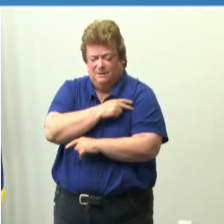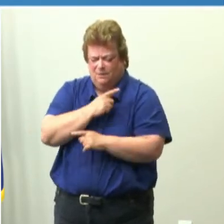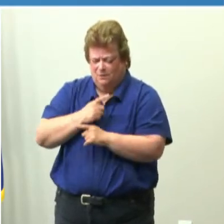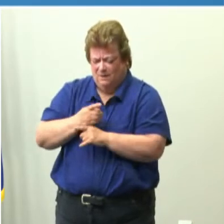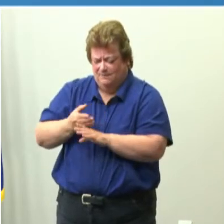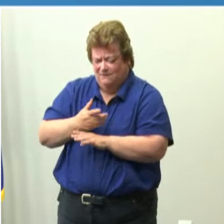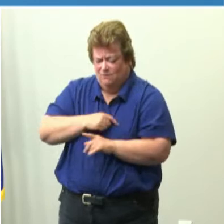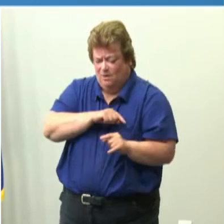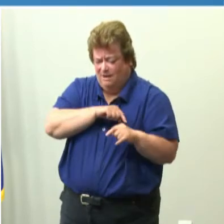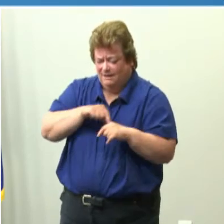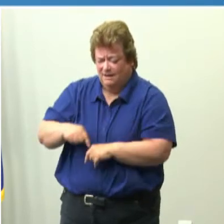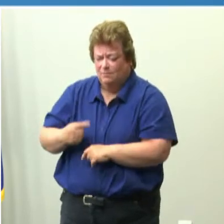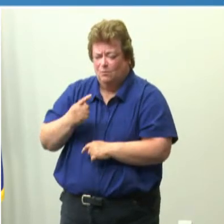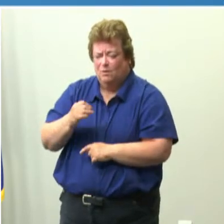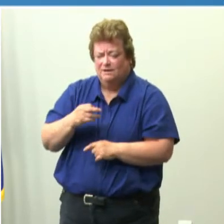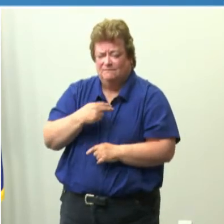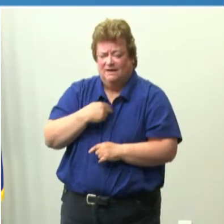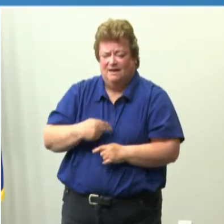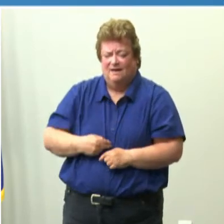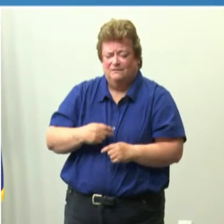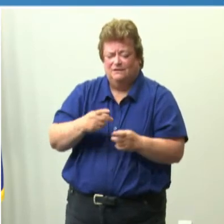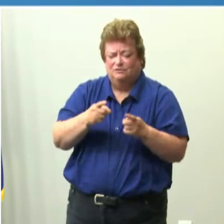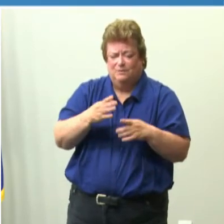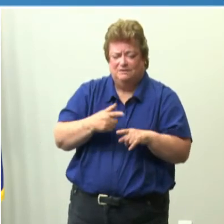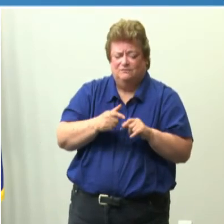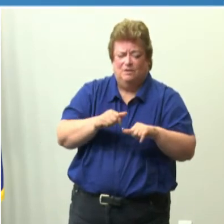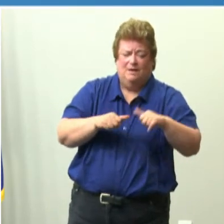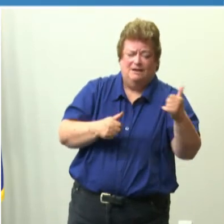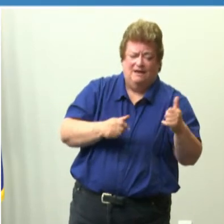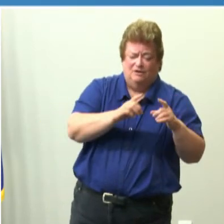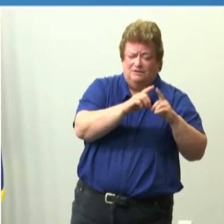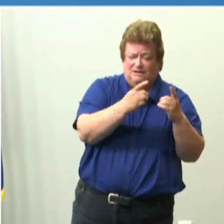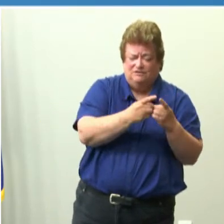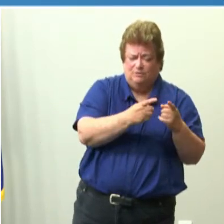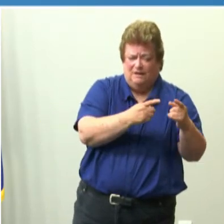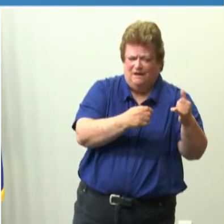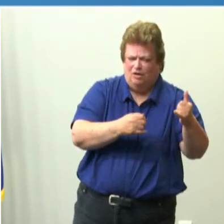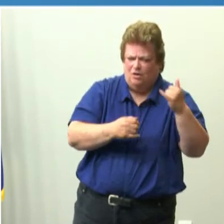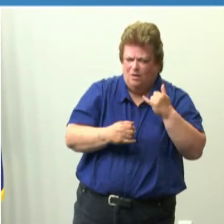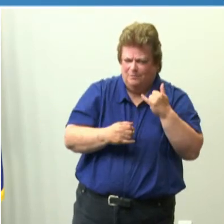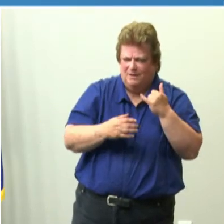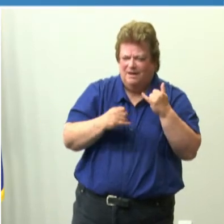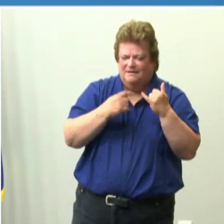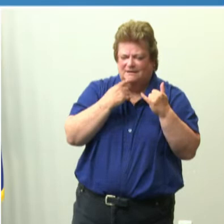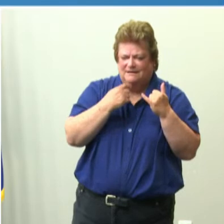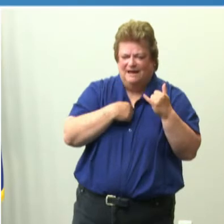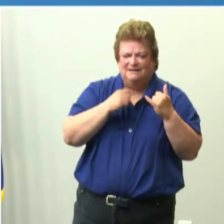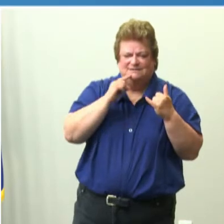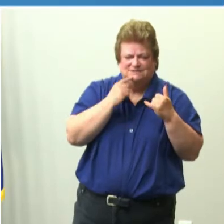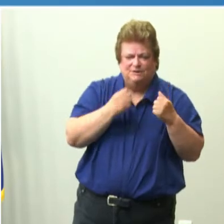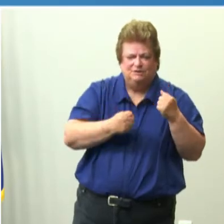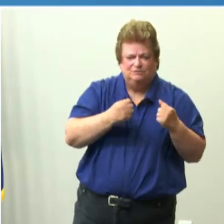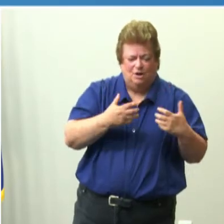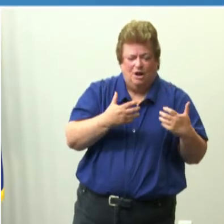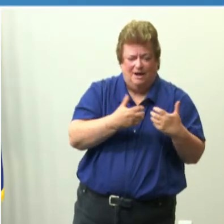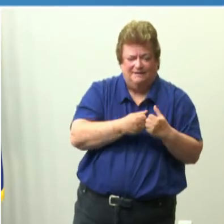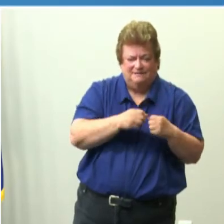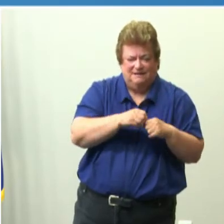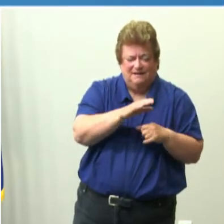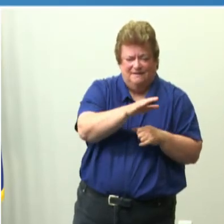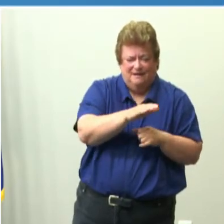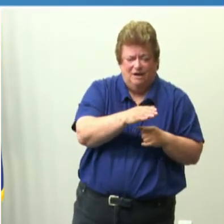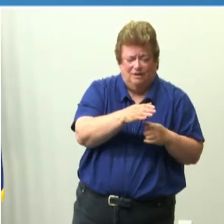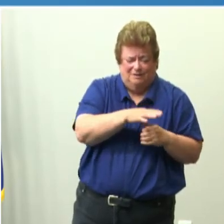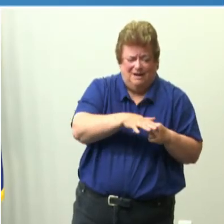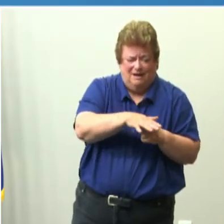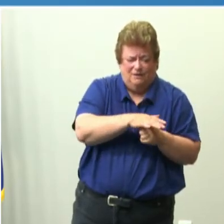here, one of the health directors from another district called me, and they had had a serious car accident in their area last